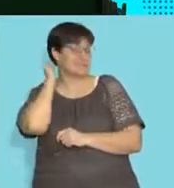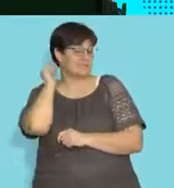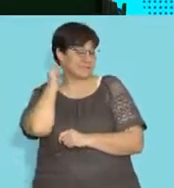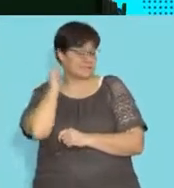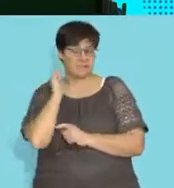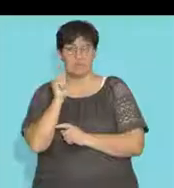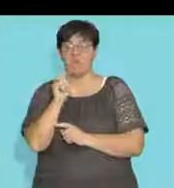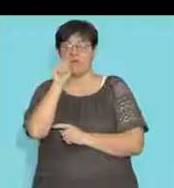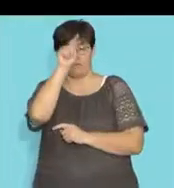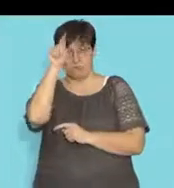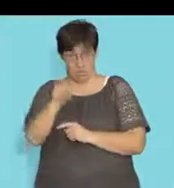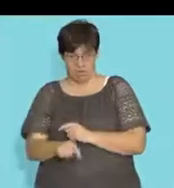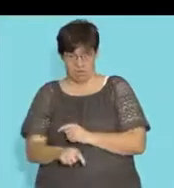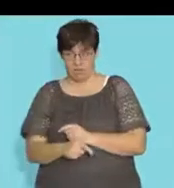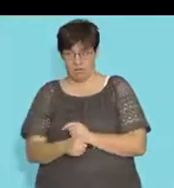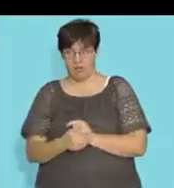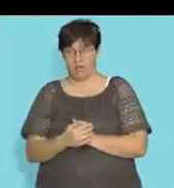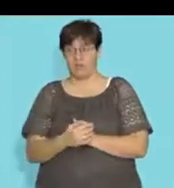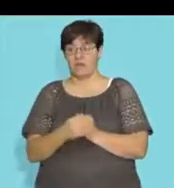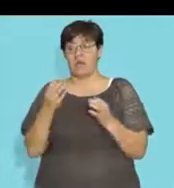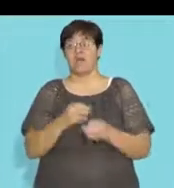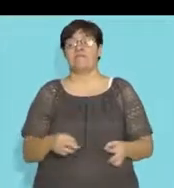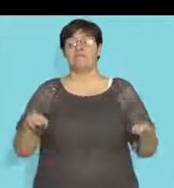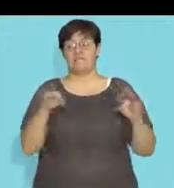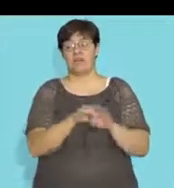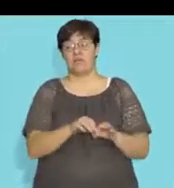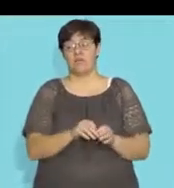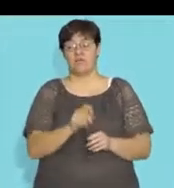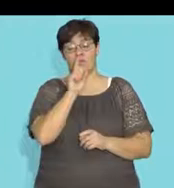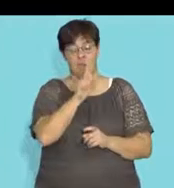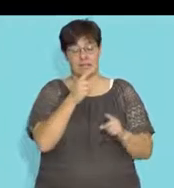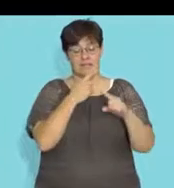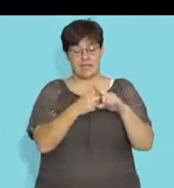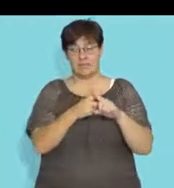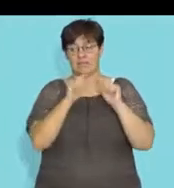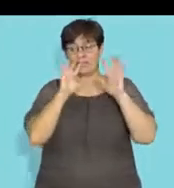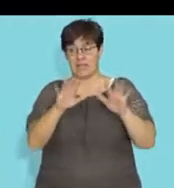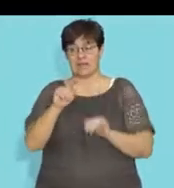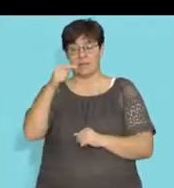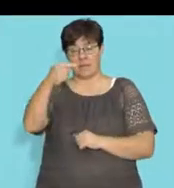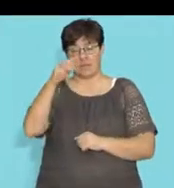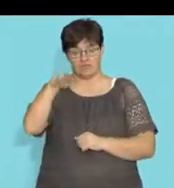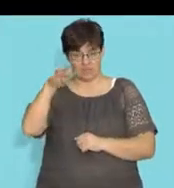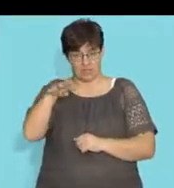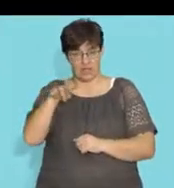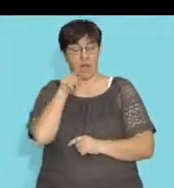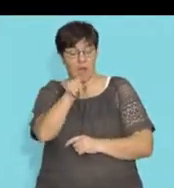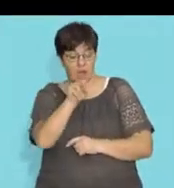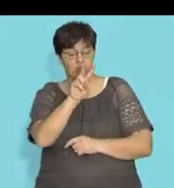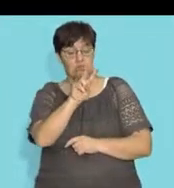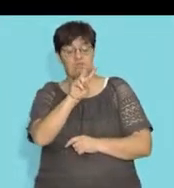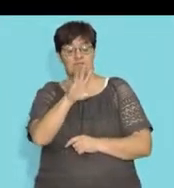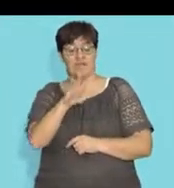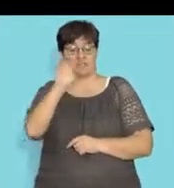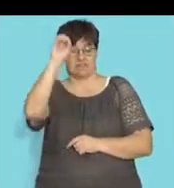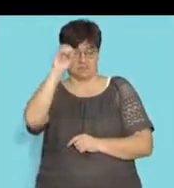mind is for all of these, the value at 25 degrees should be 1 times 10